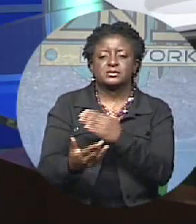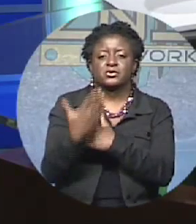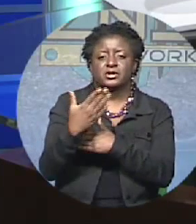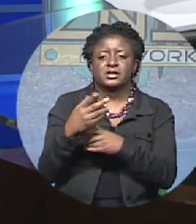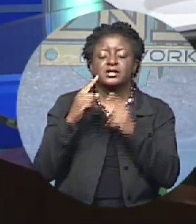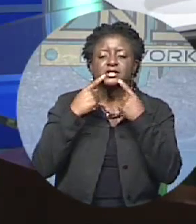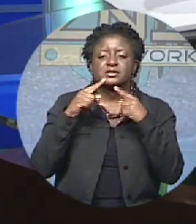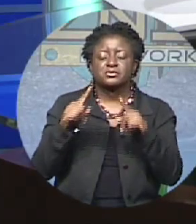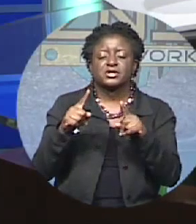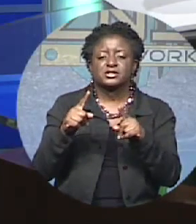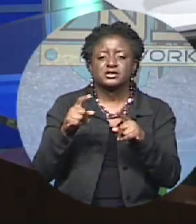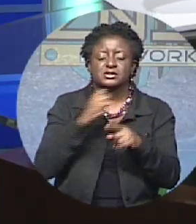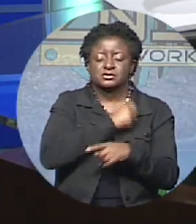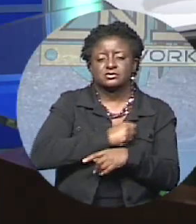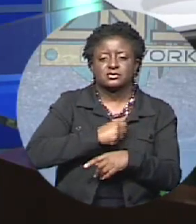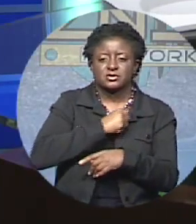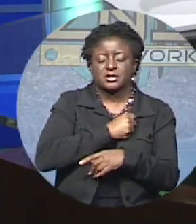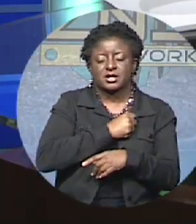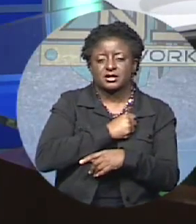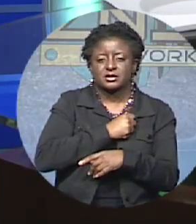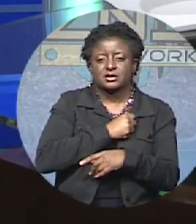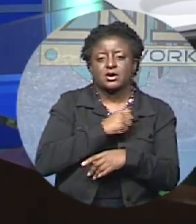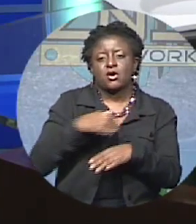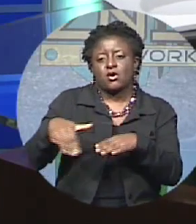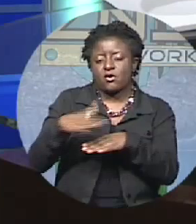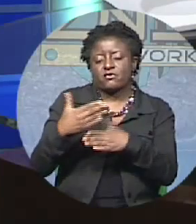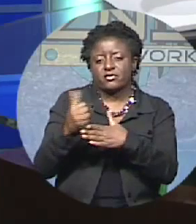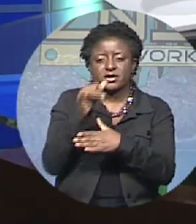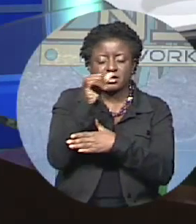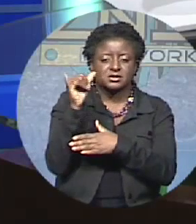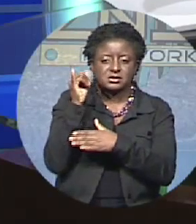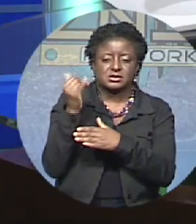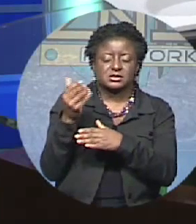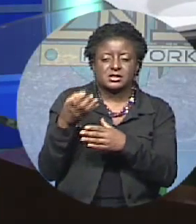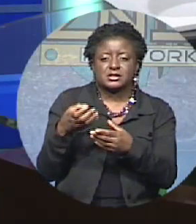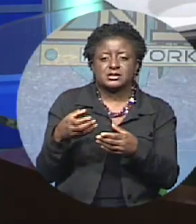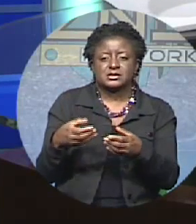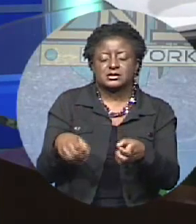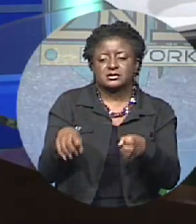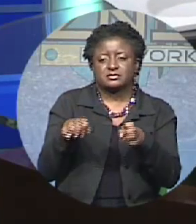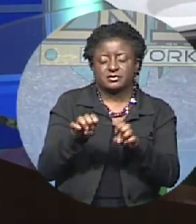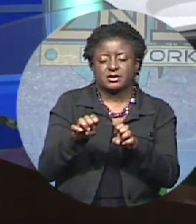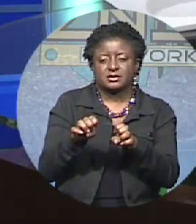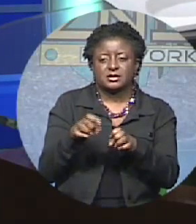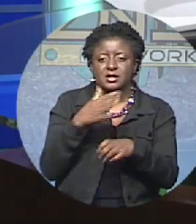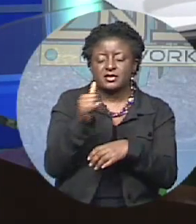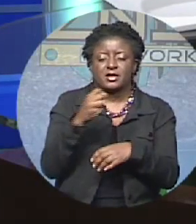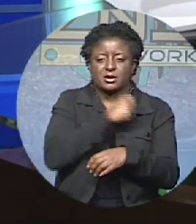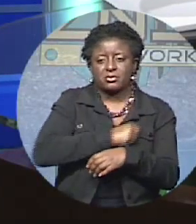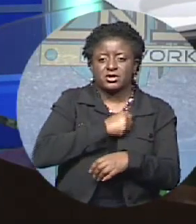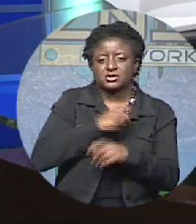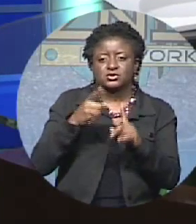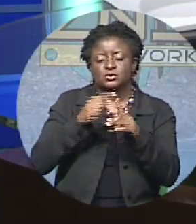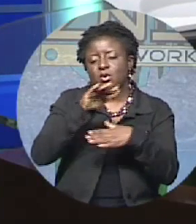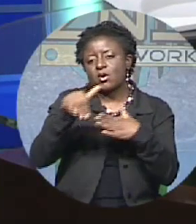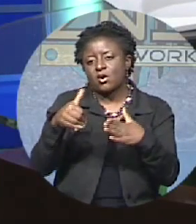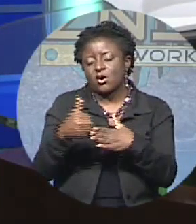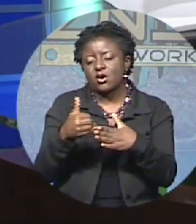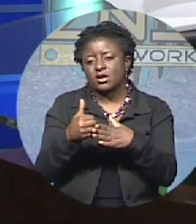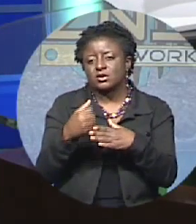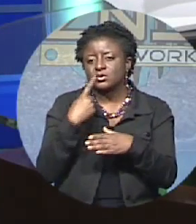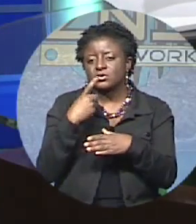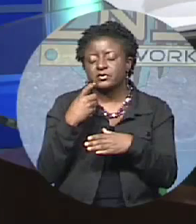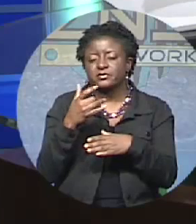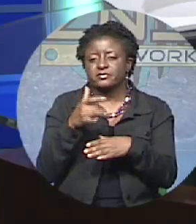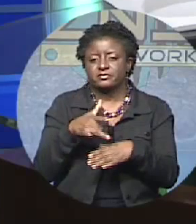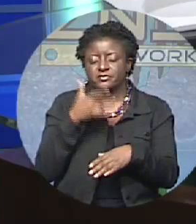shock and the House Speaker's rebuke. Well, today the MPs apologized to all they offended except each other. In this report, Carla Palmer